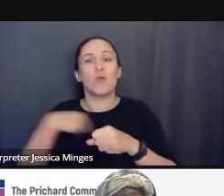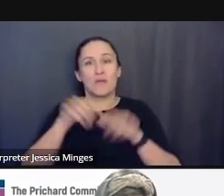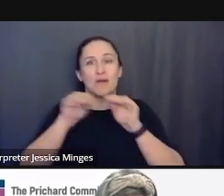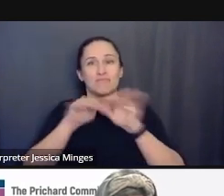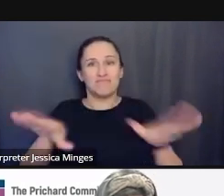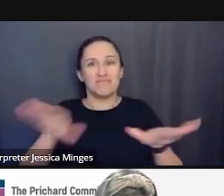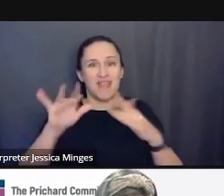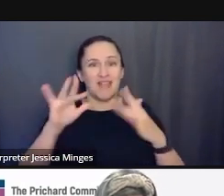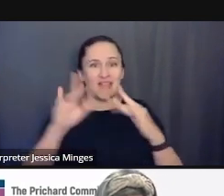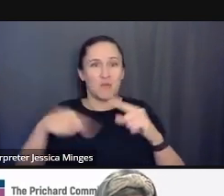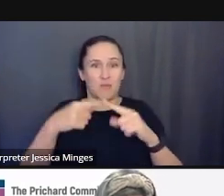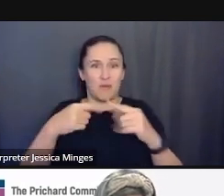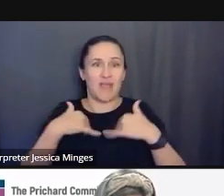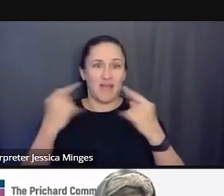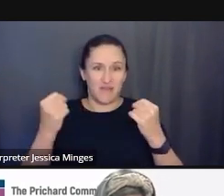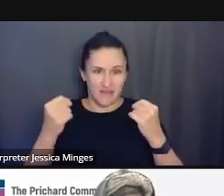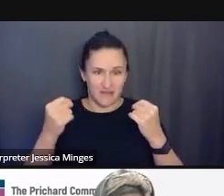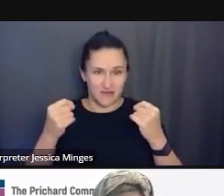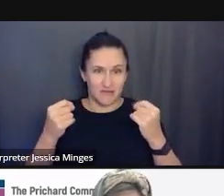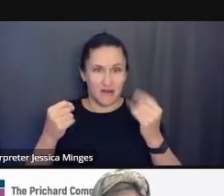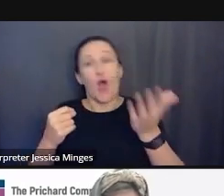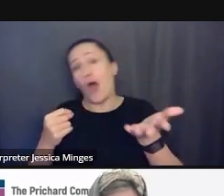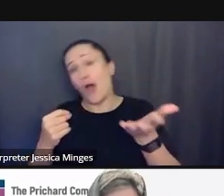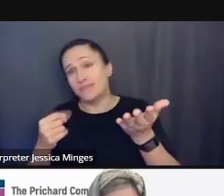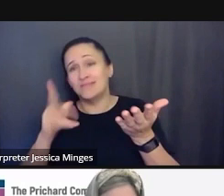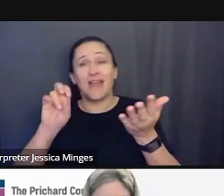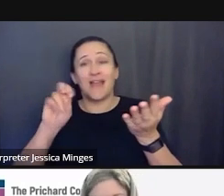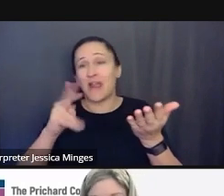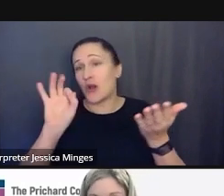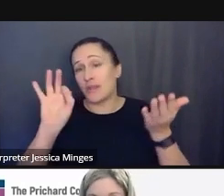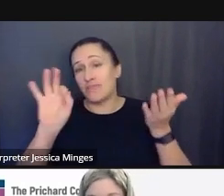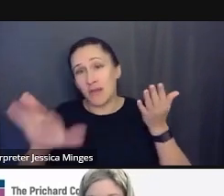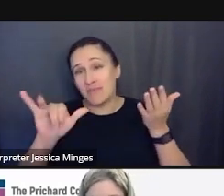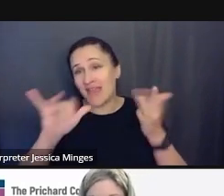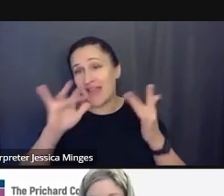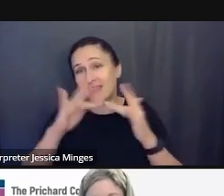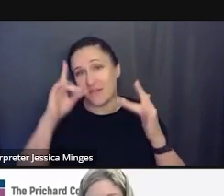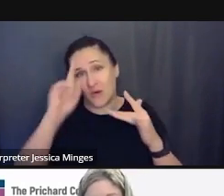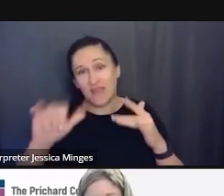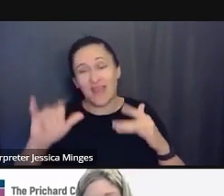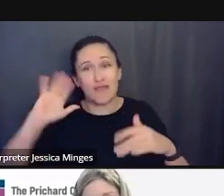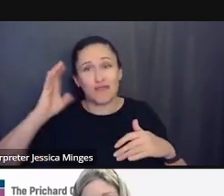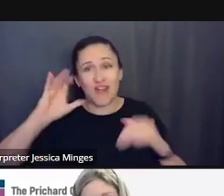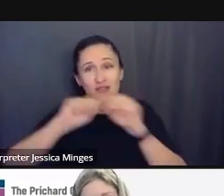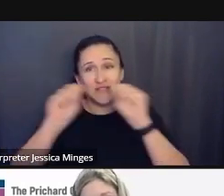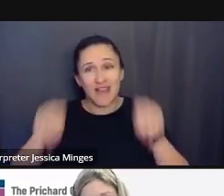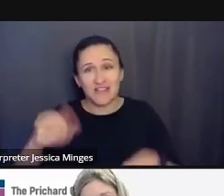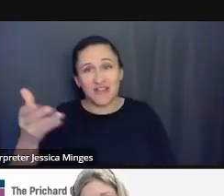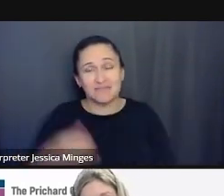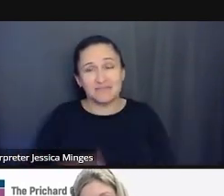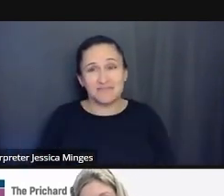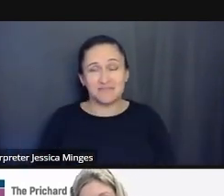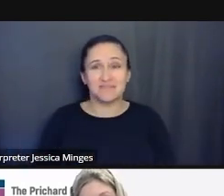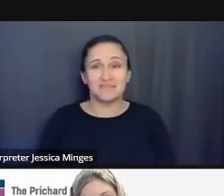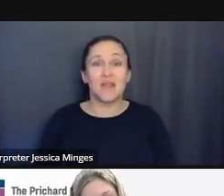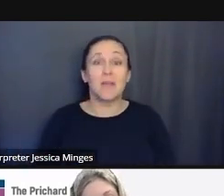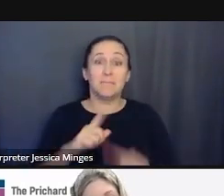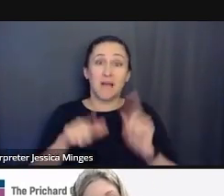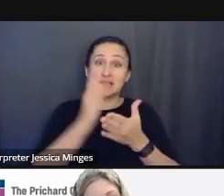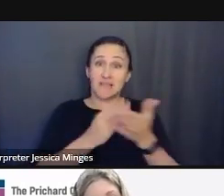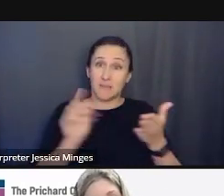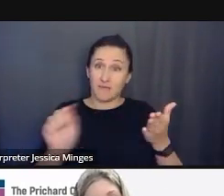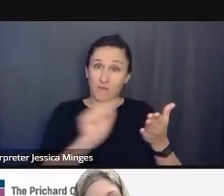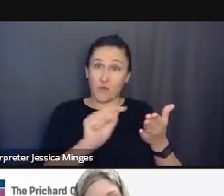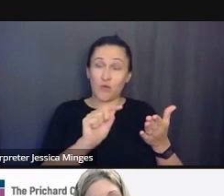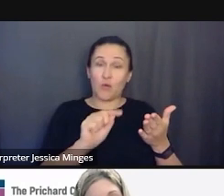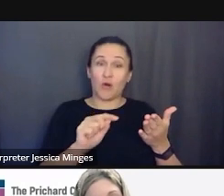it. Oh, good. So Karen put the link to the webpage where the radio station will post the piece. But some of you who are in the kind of